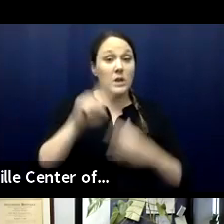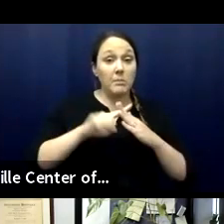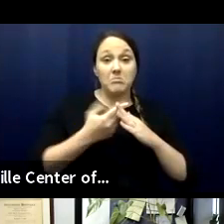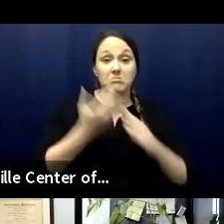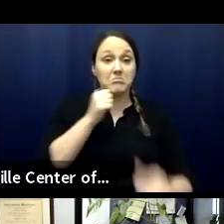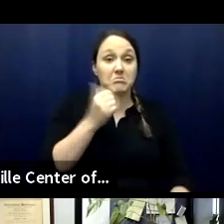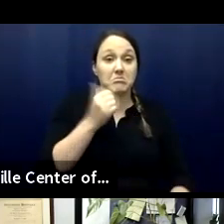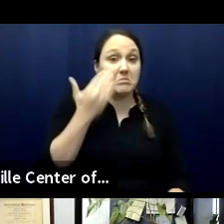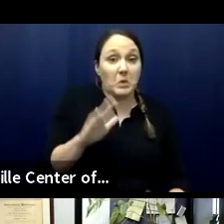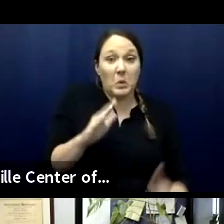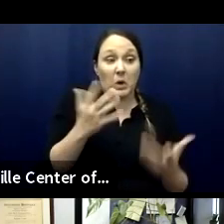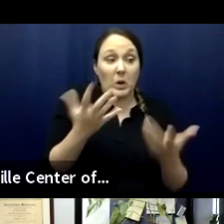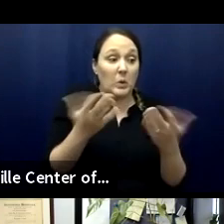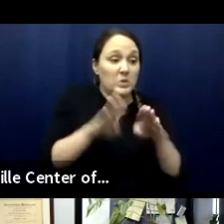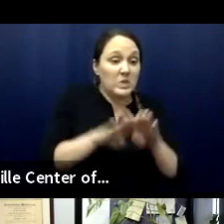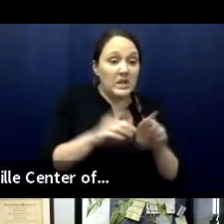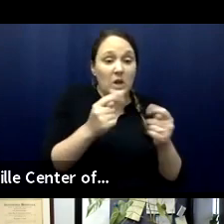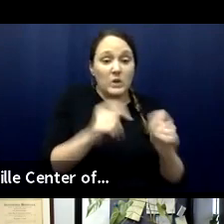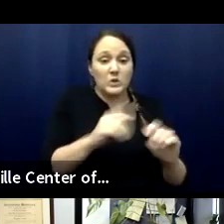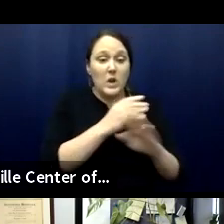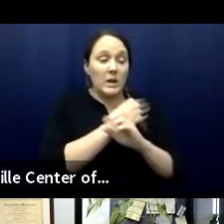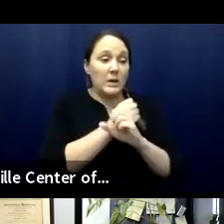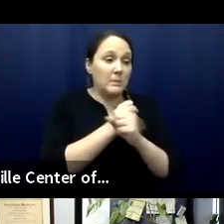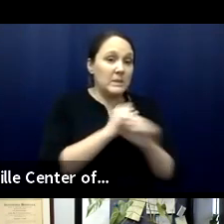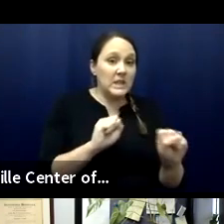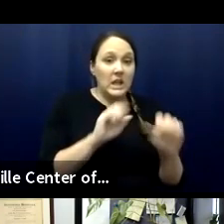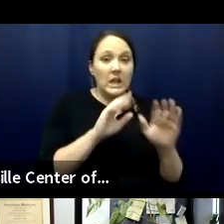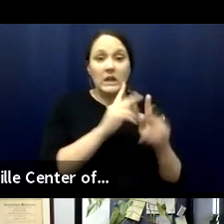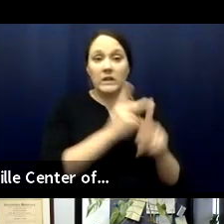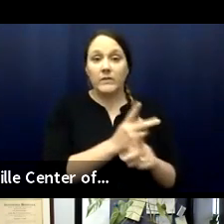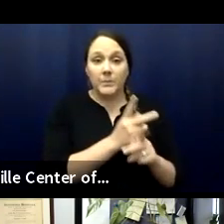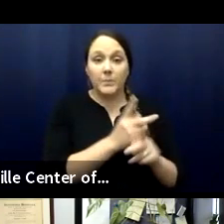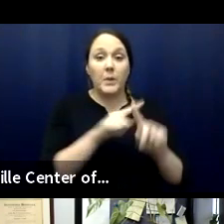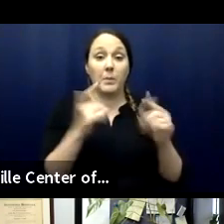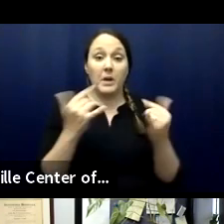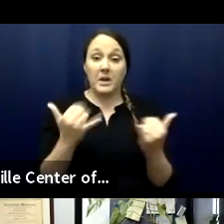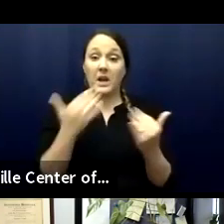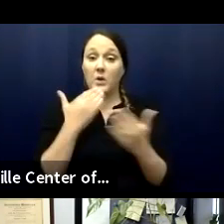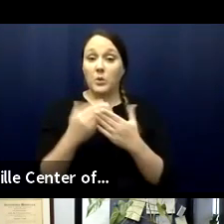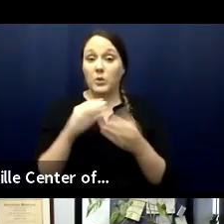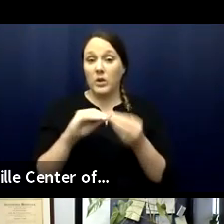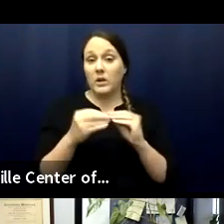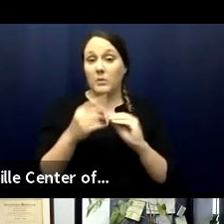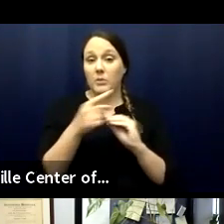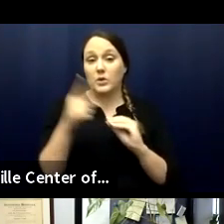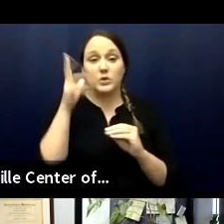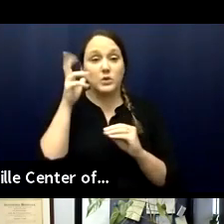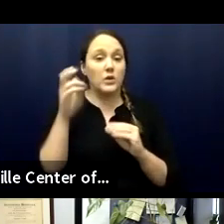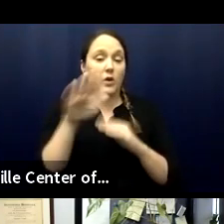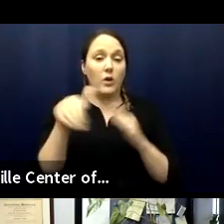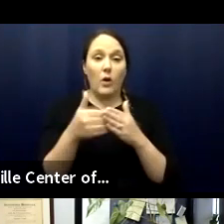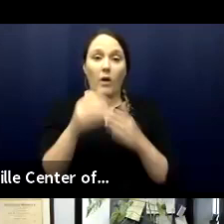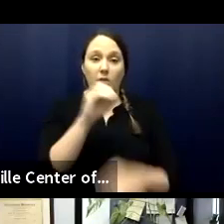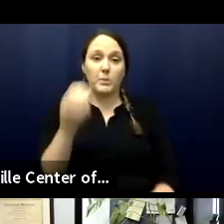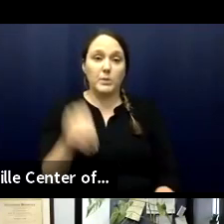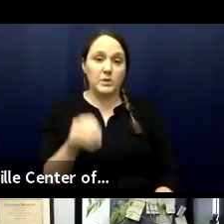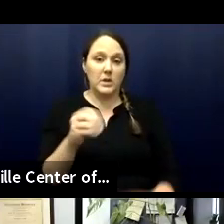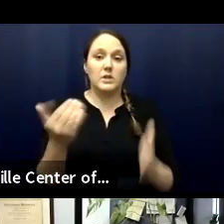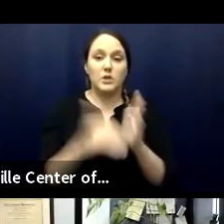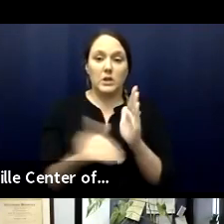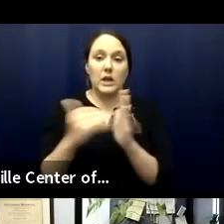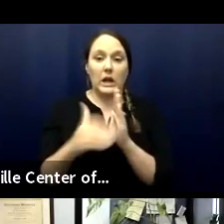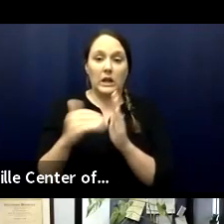down, try to keep everyone safe. But now we have good numbers. And you've heard all the percentages over and over. They're super